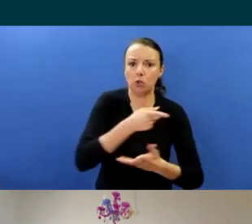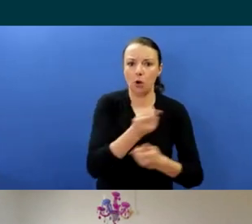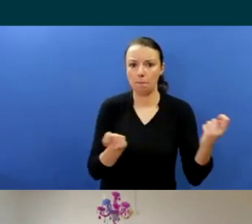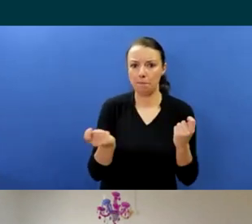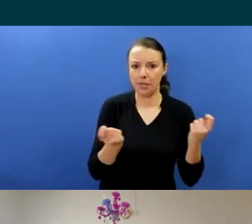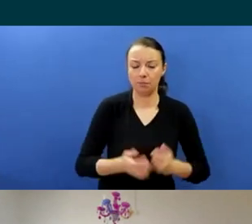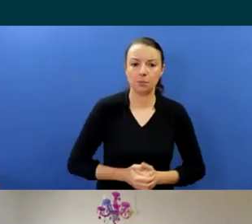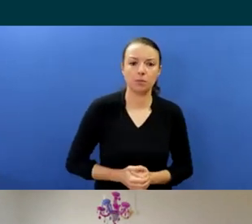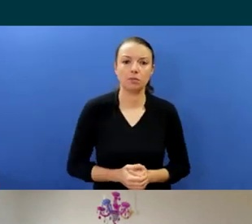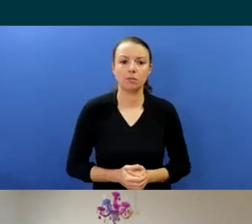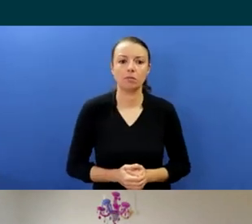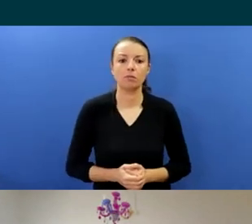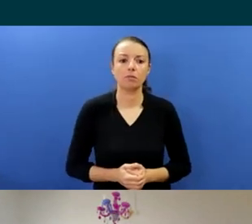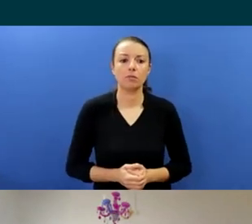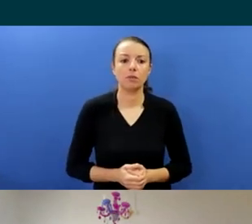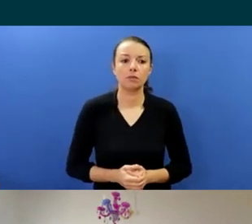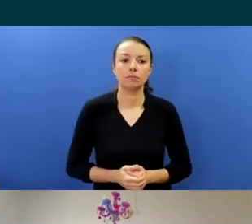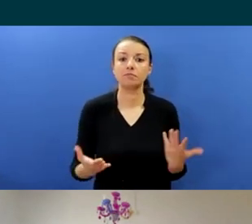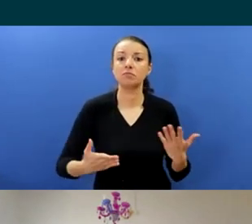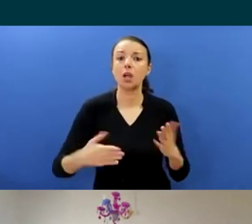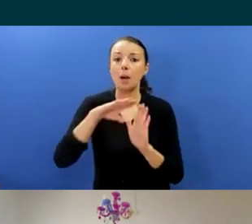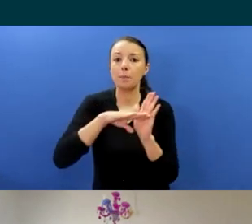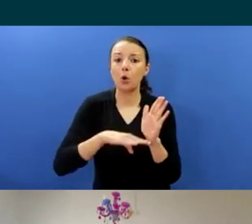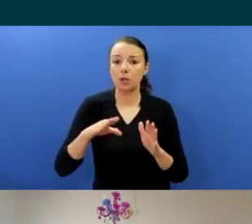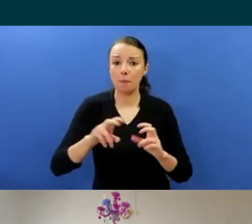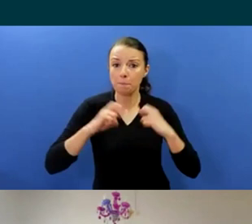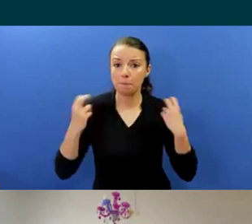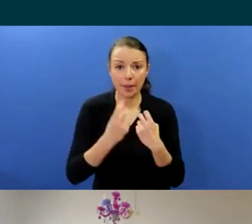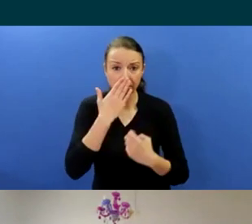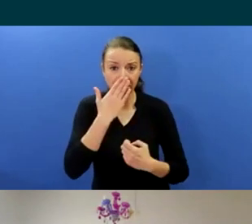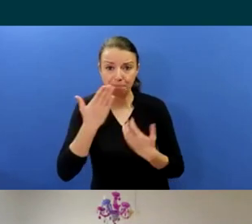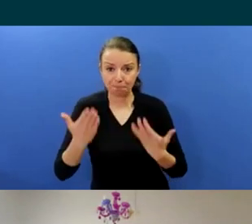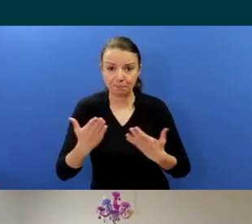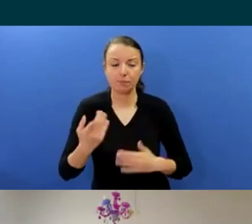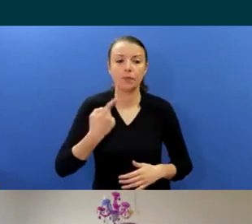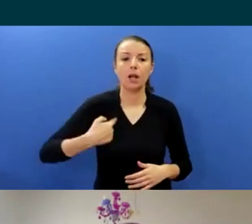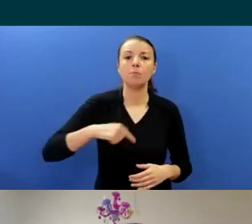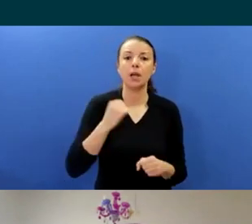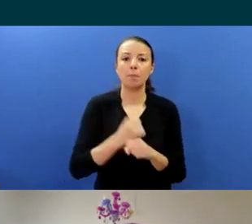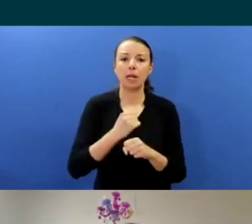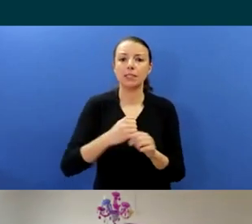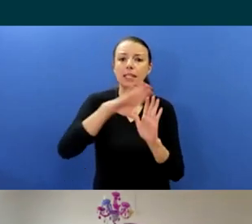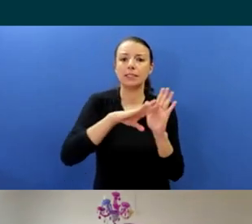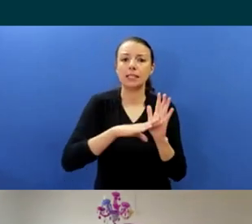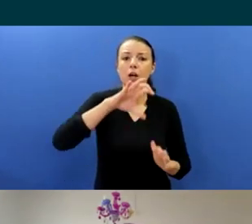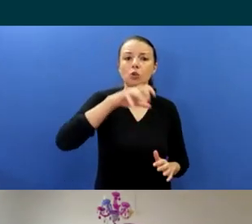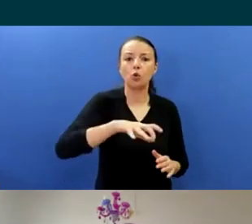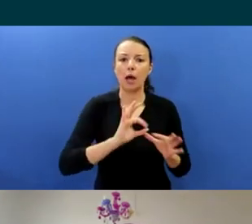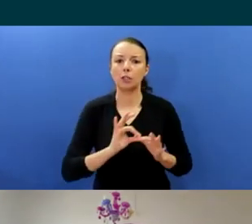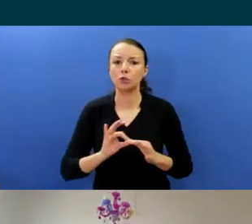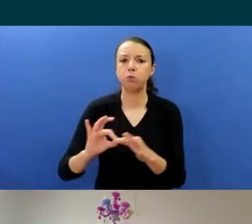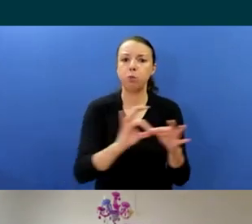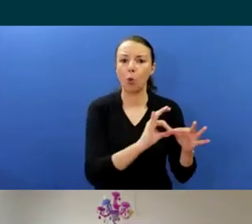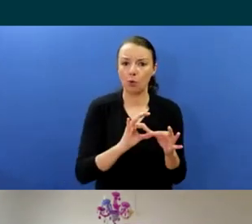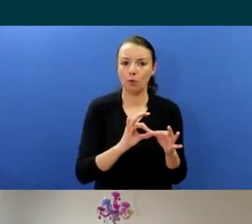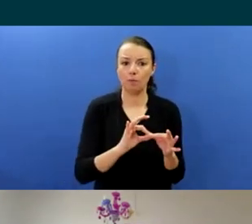First, we have this part, group cohesion and working rules. Group cohesion is really important because